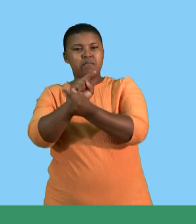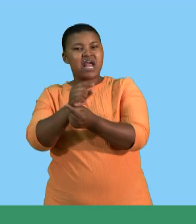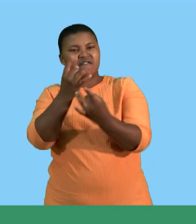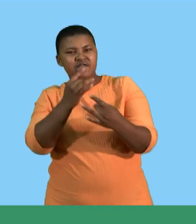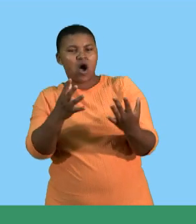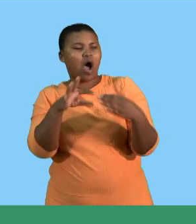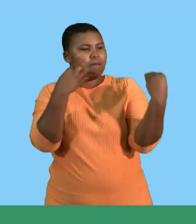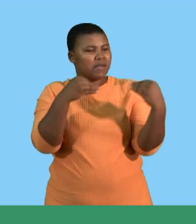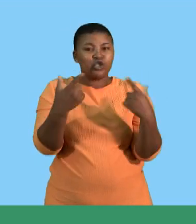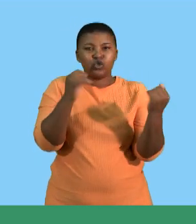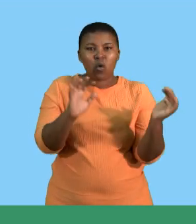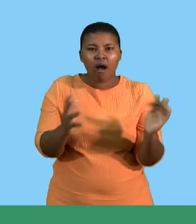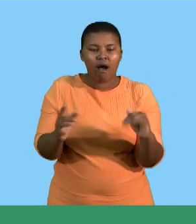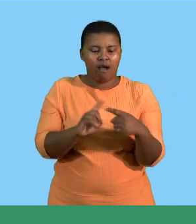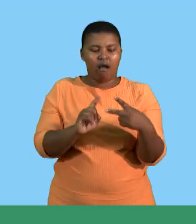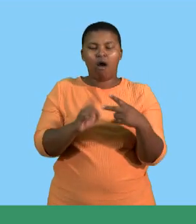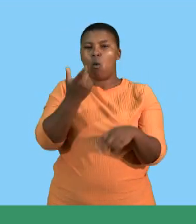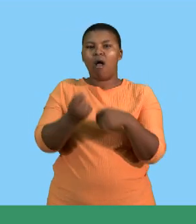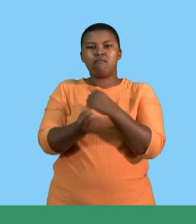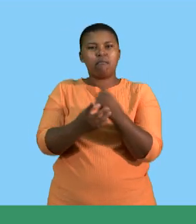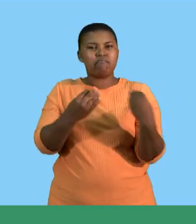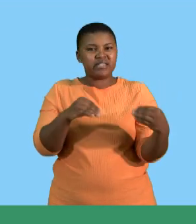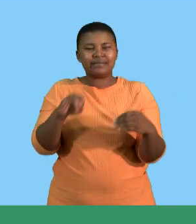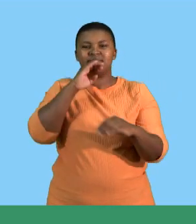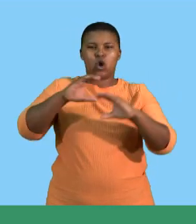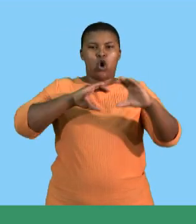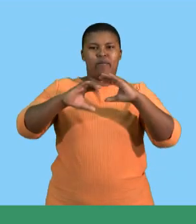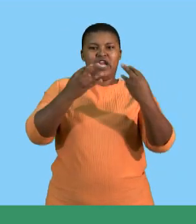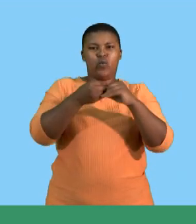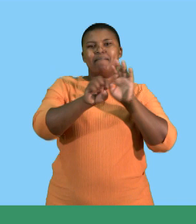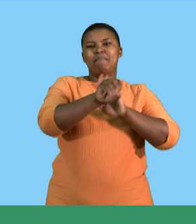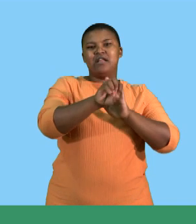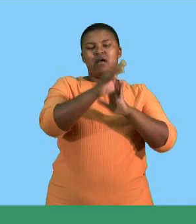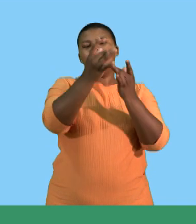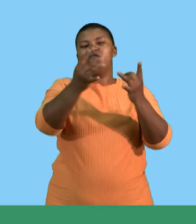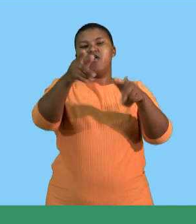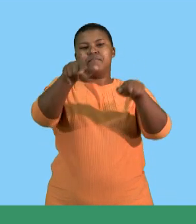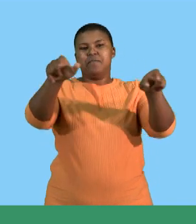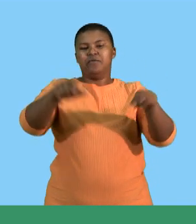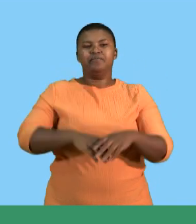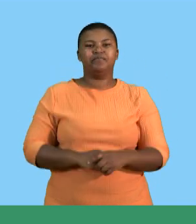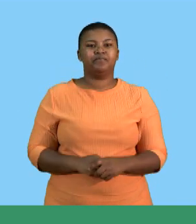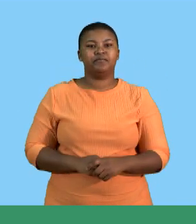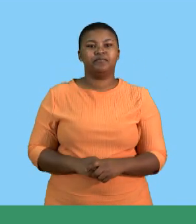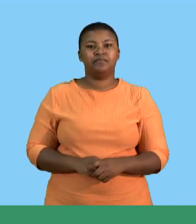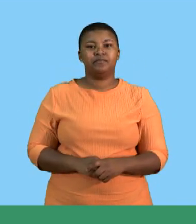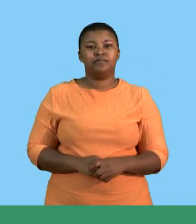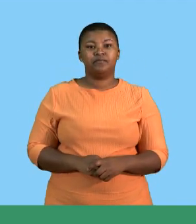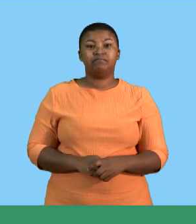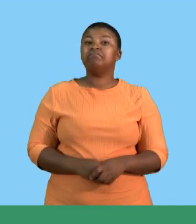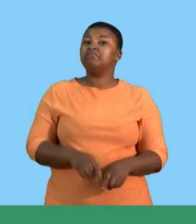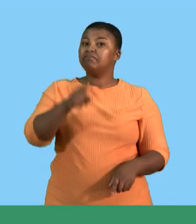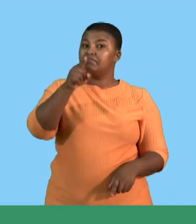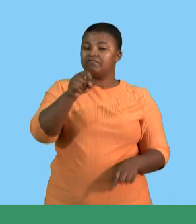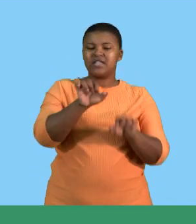business are doing, what is happening in the business, so they communicate with the media. They are also responsible